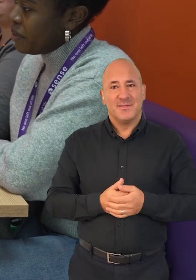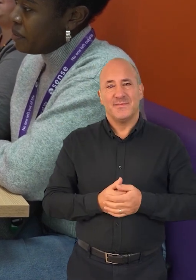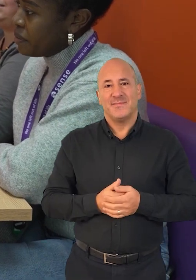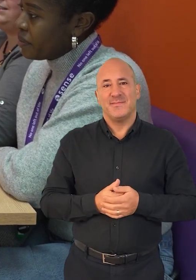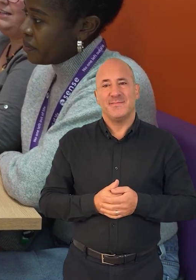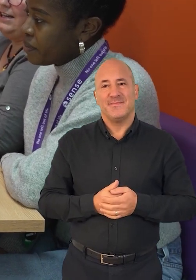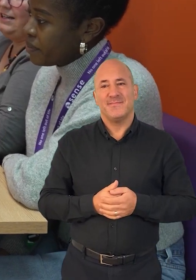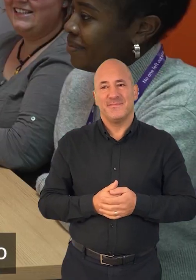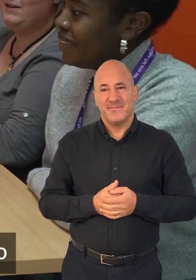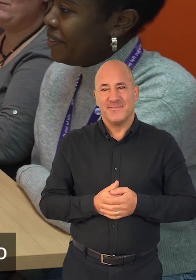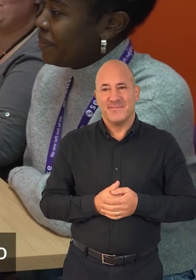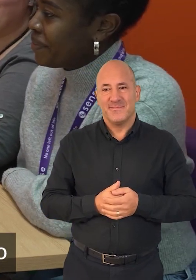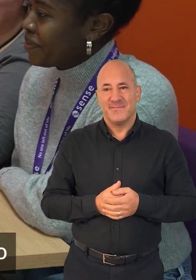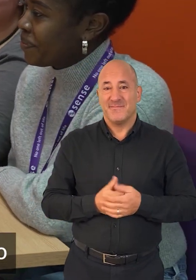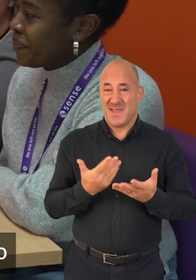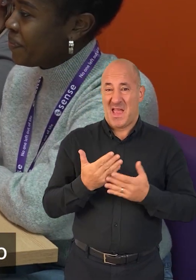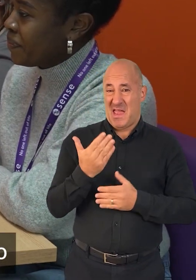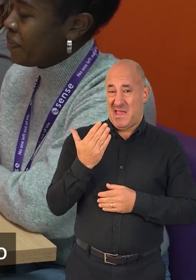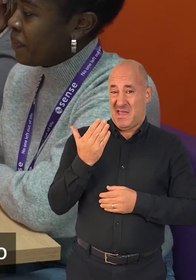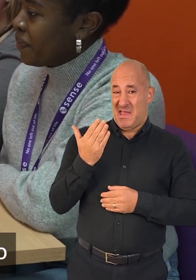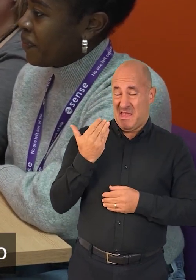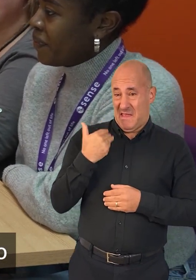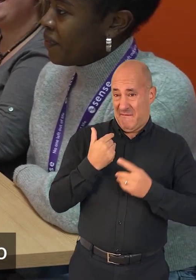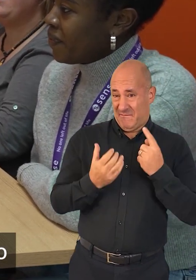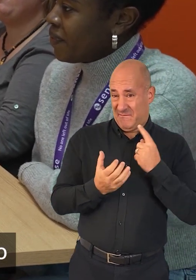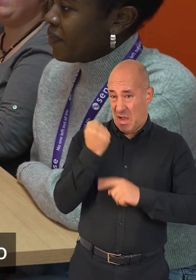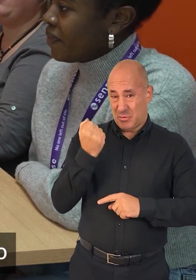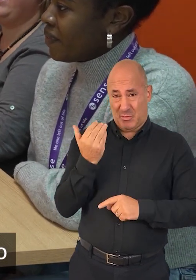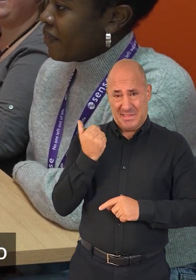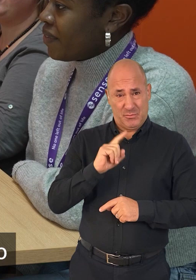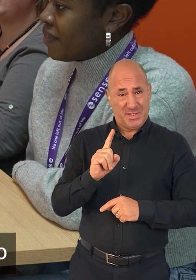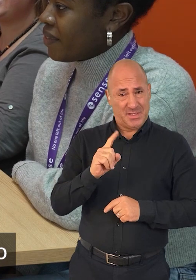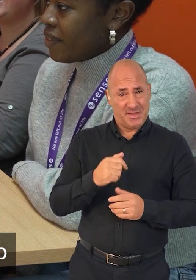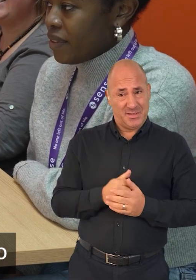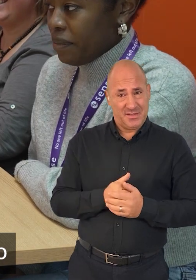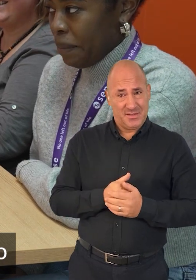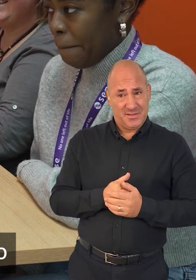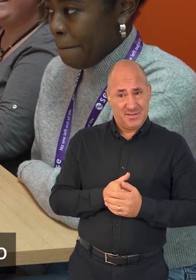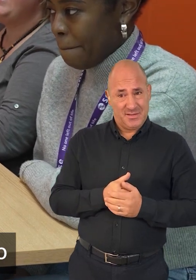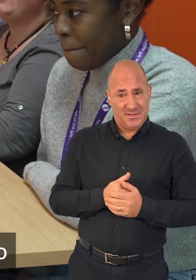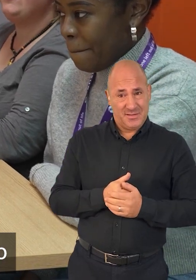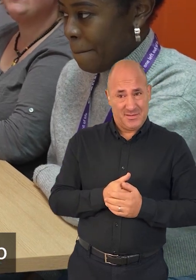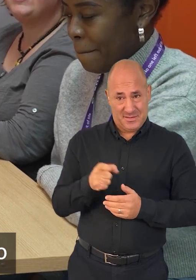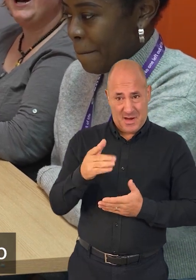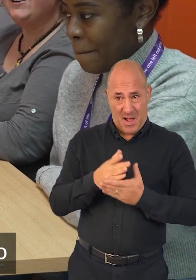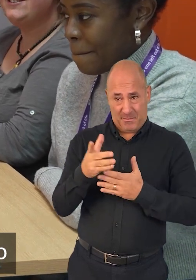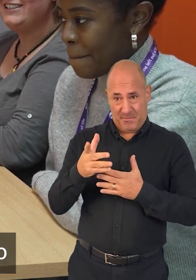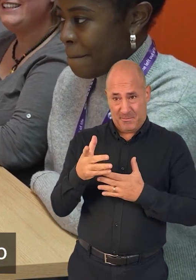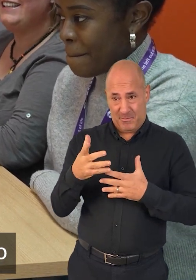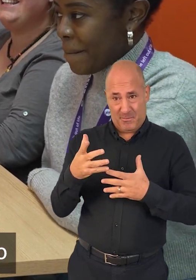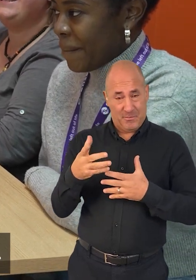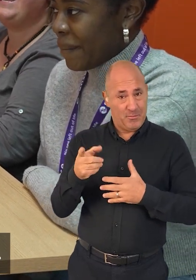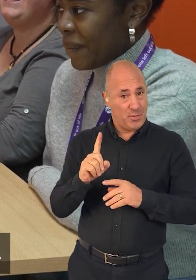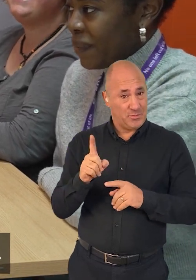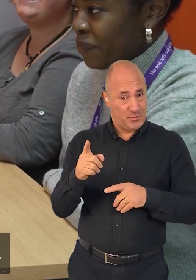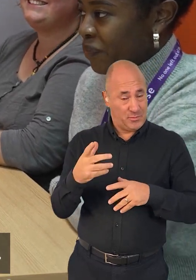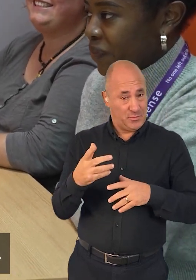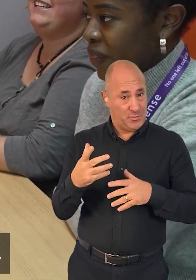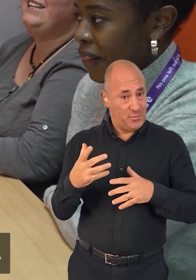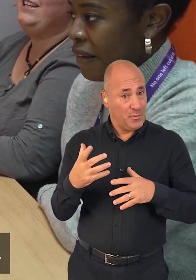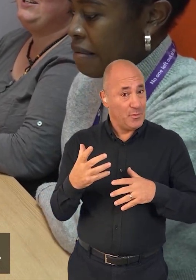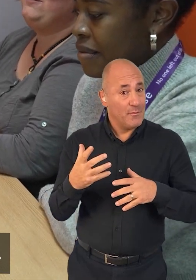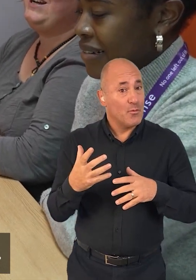were shortlisted. But we then found out, not long ago,